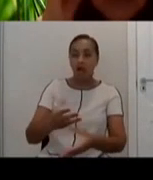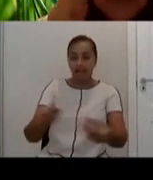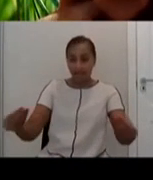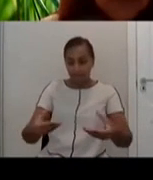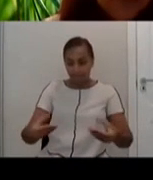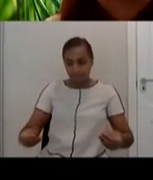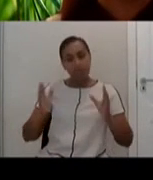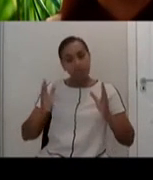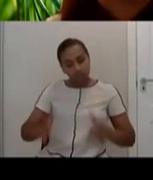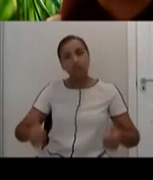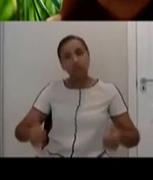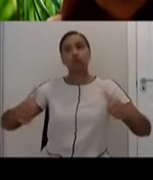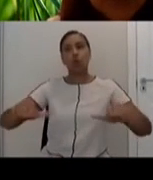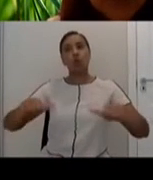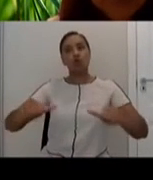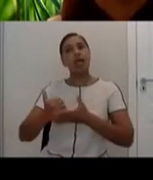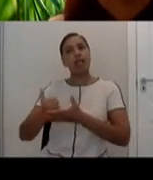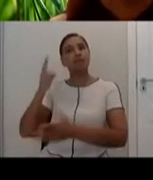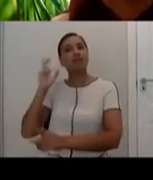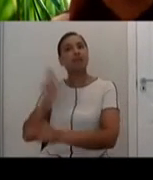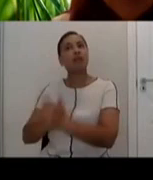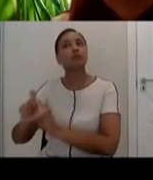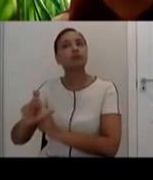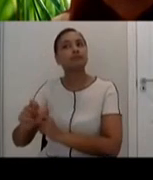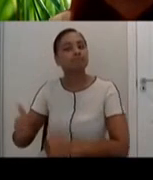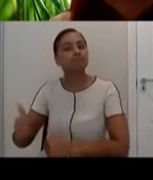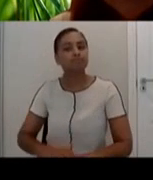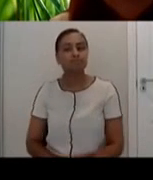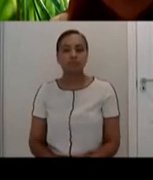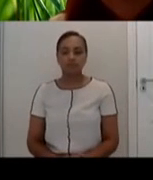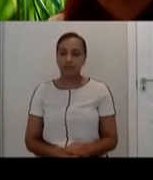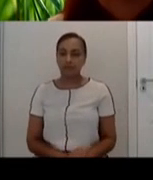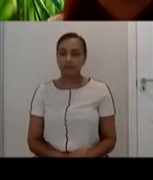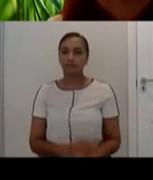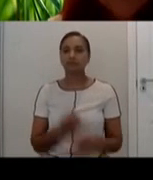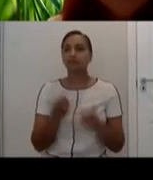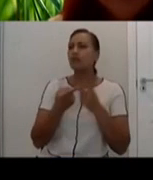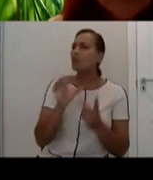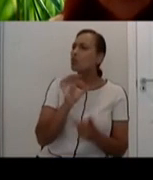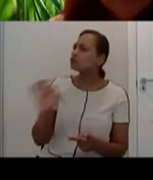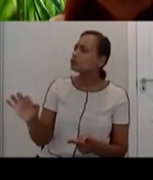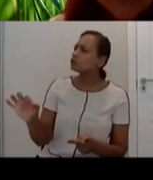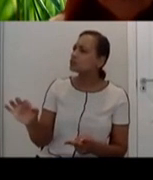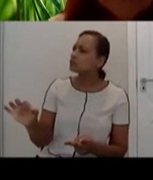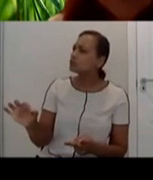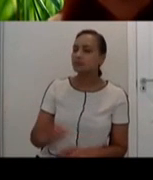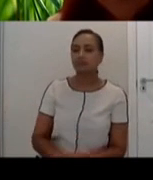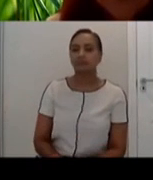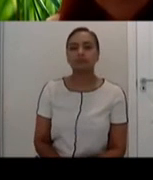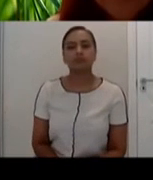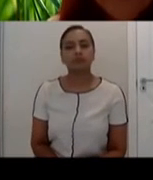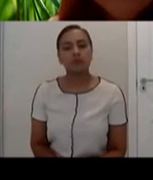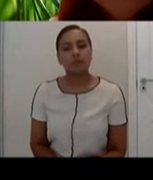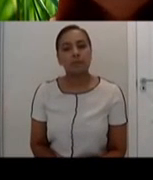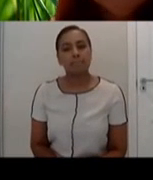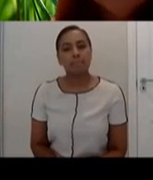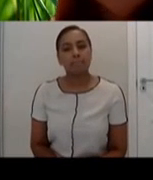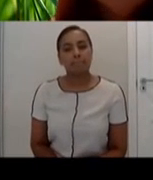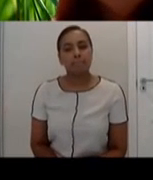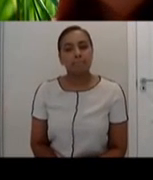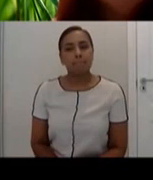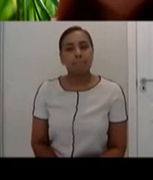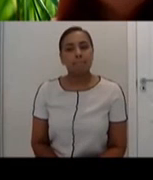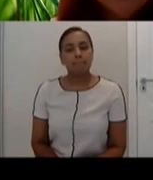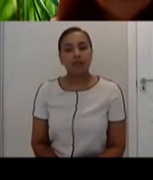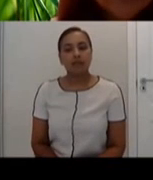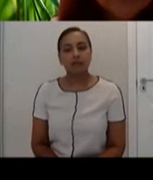community. So the next question is moving on and is similar, but just a different perspective. And again, until people feed in, sometimes